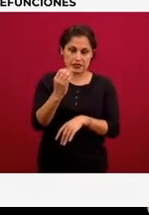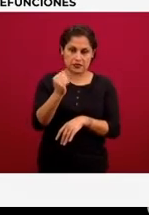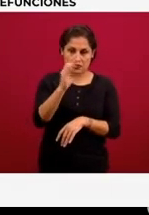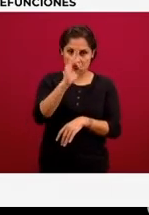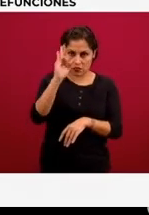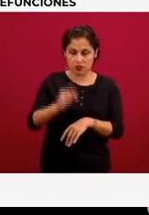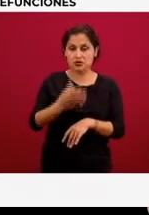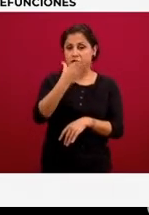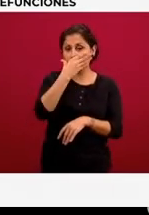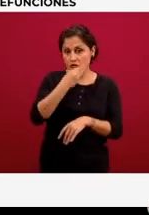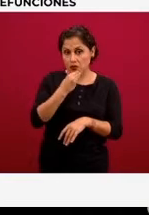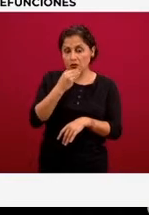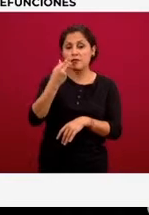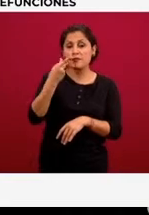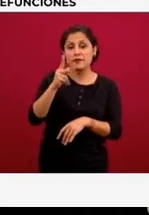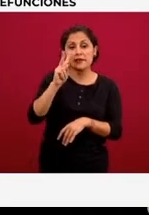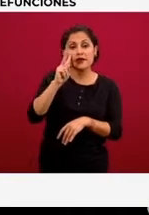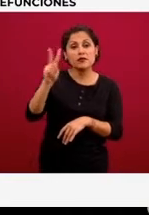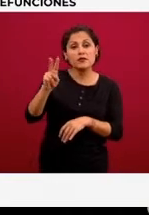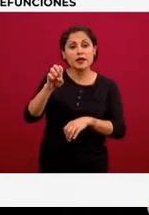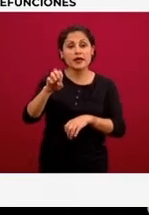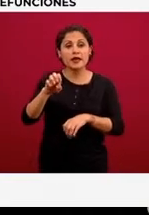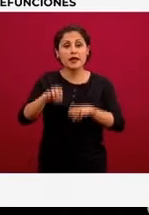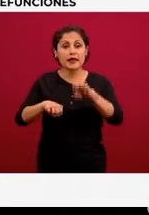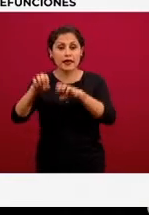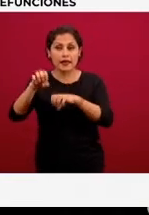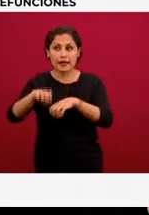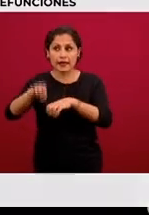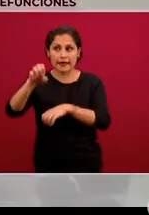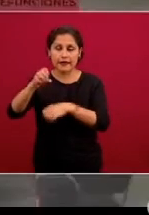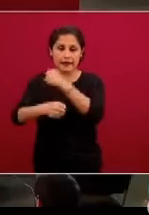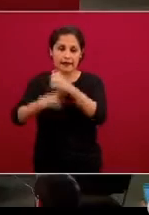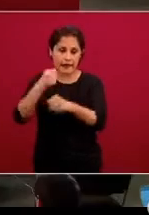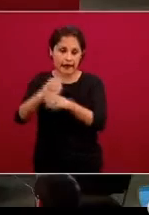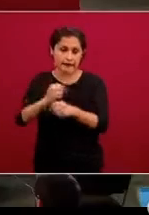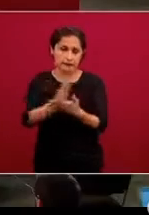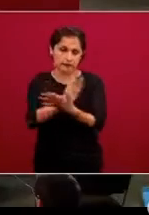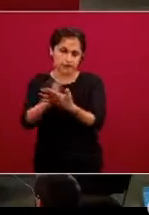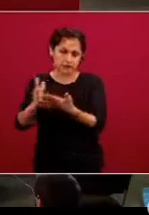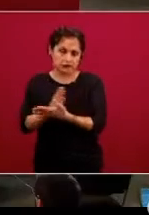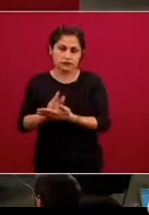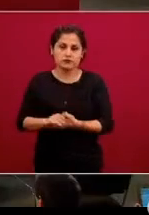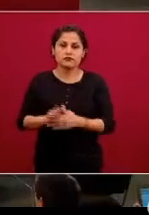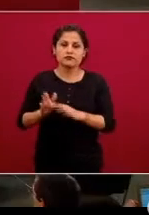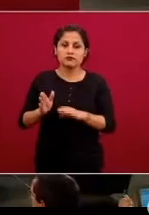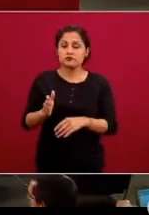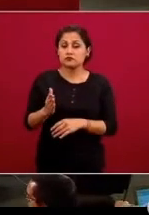group. Now, the average age has been 59 years.